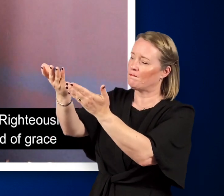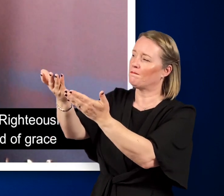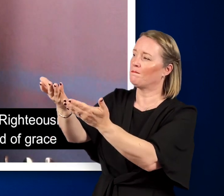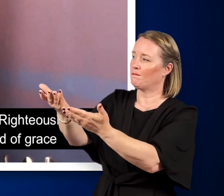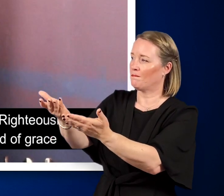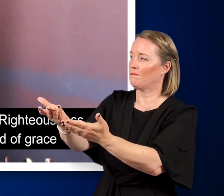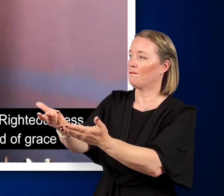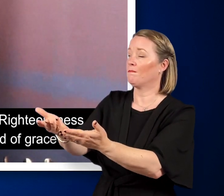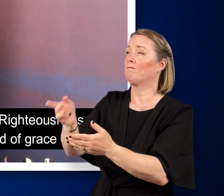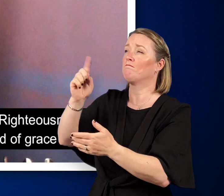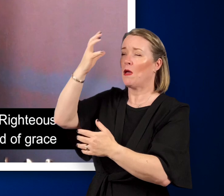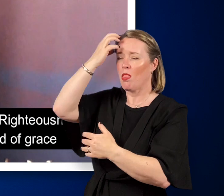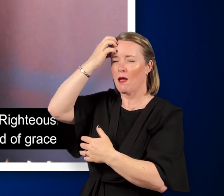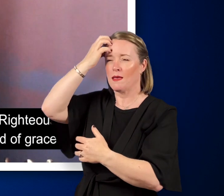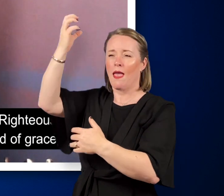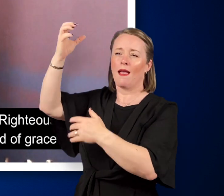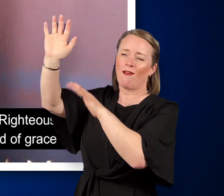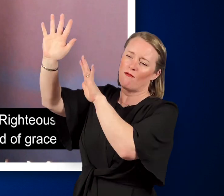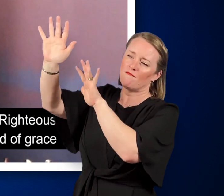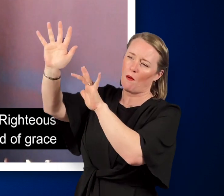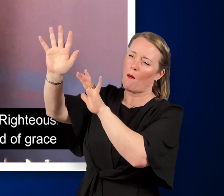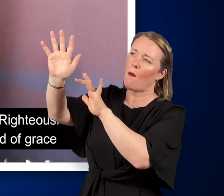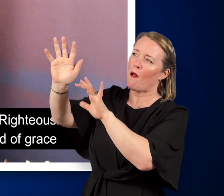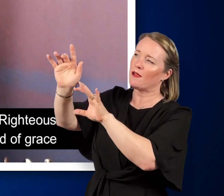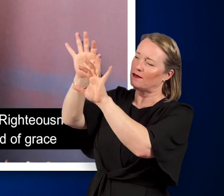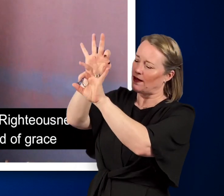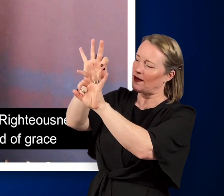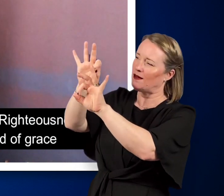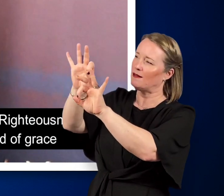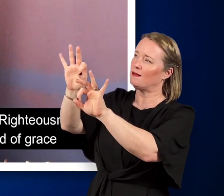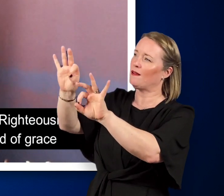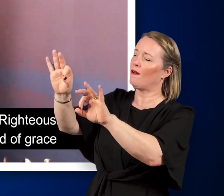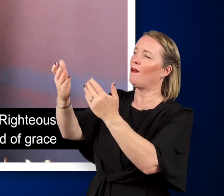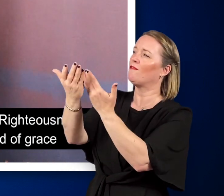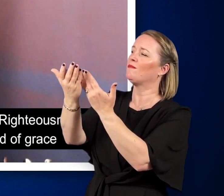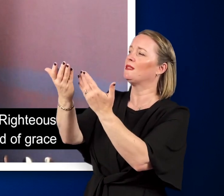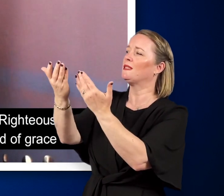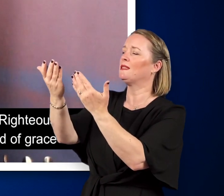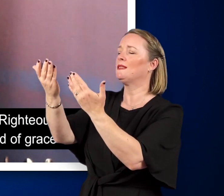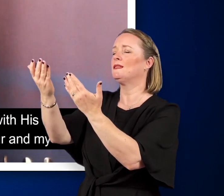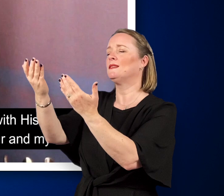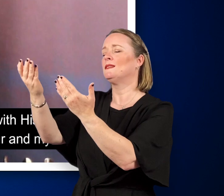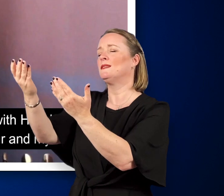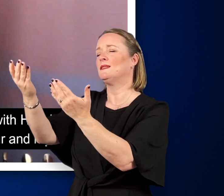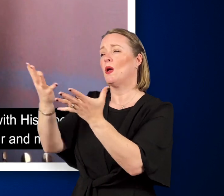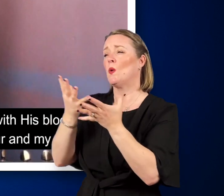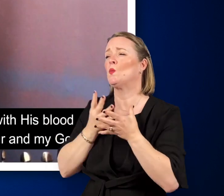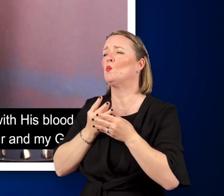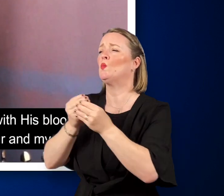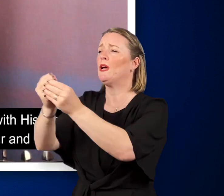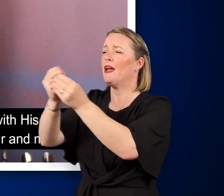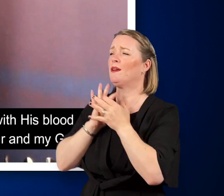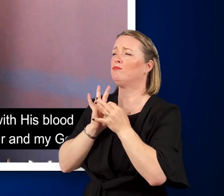unchangeable I am, the King of glory and of grace.